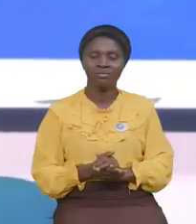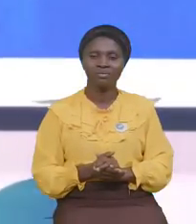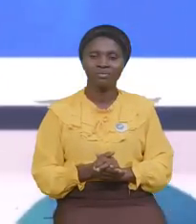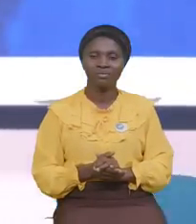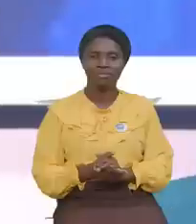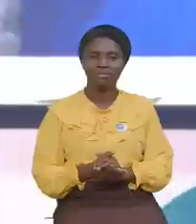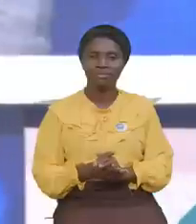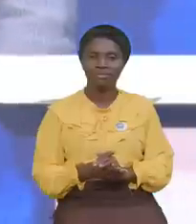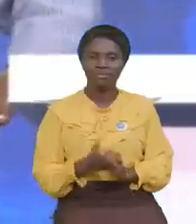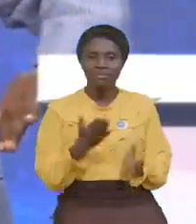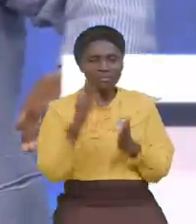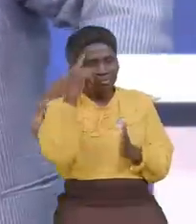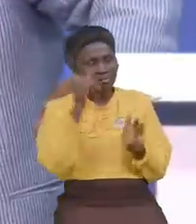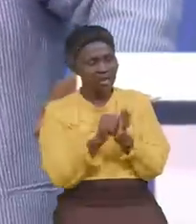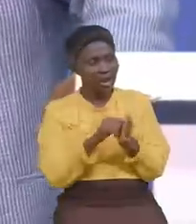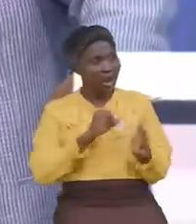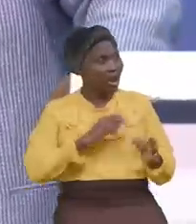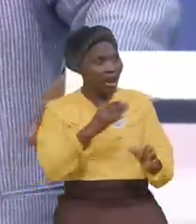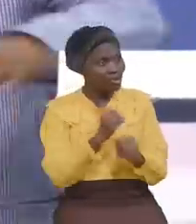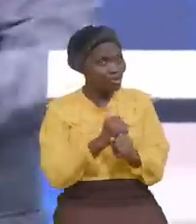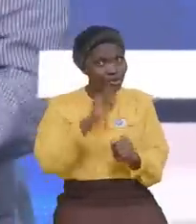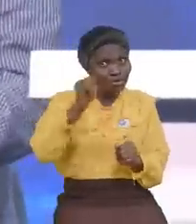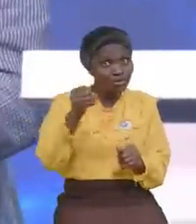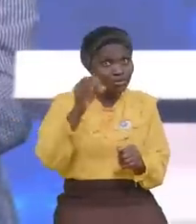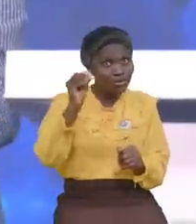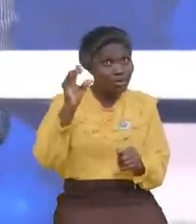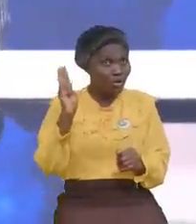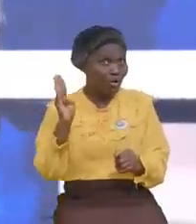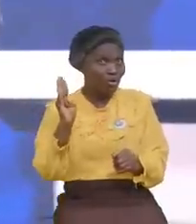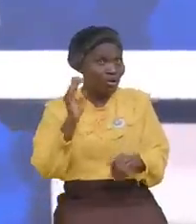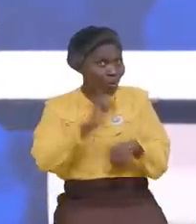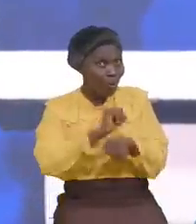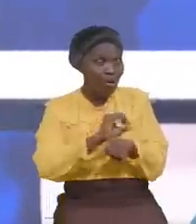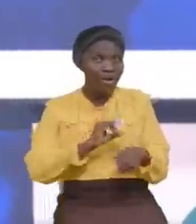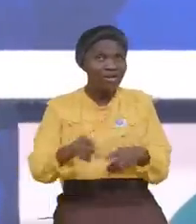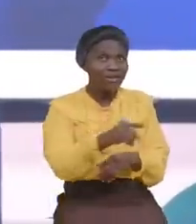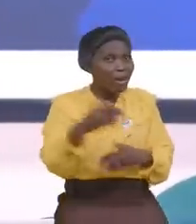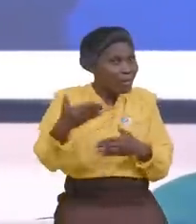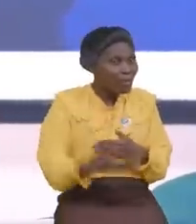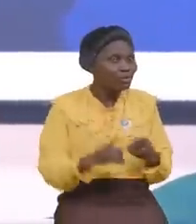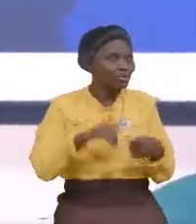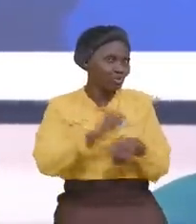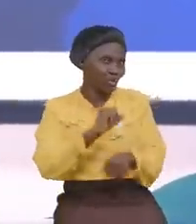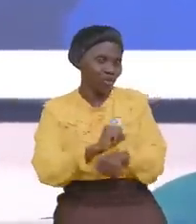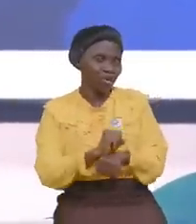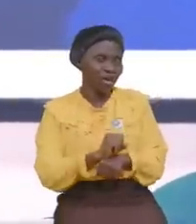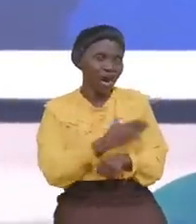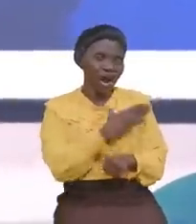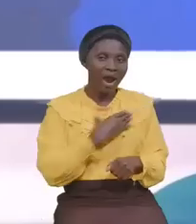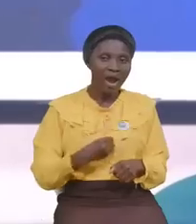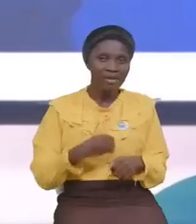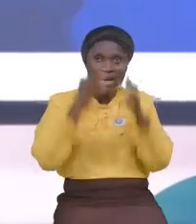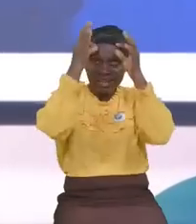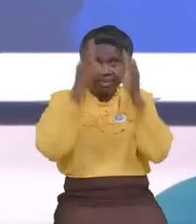I got to work and they employed me and they determined my